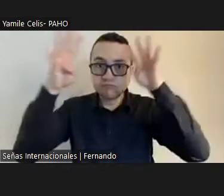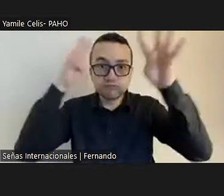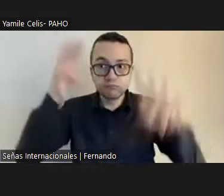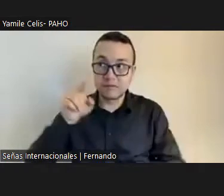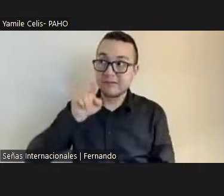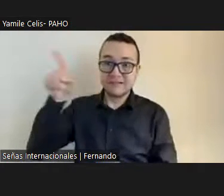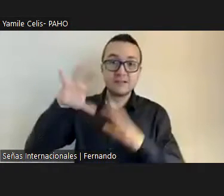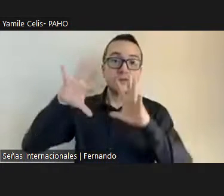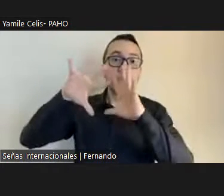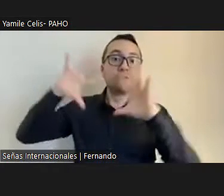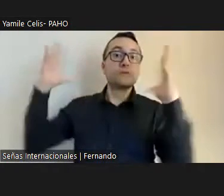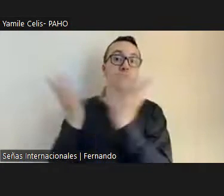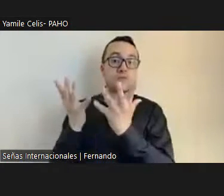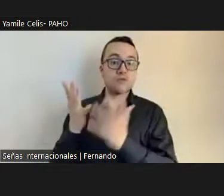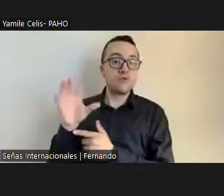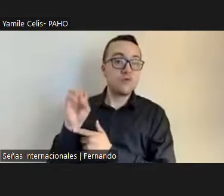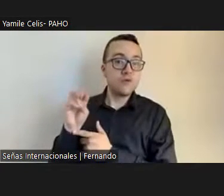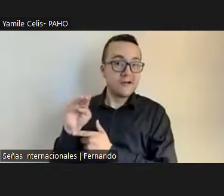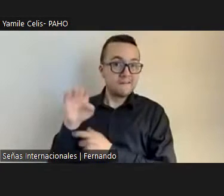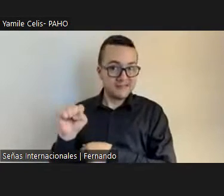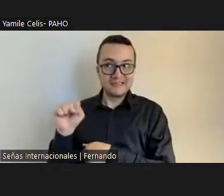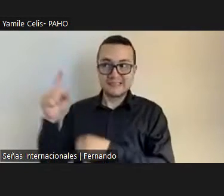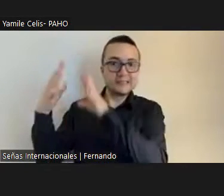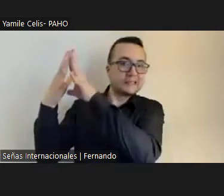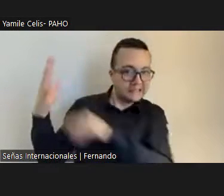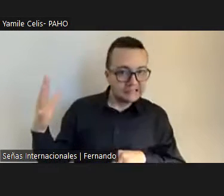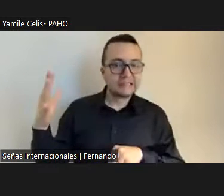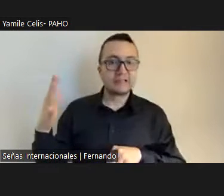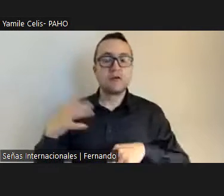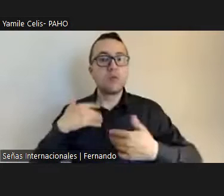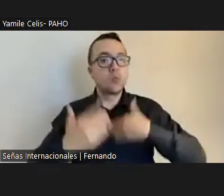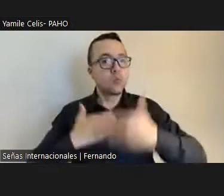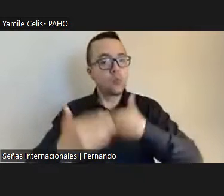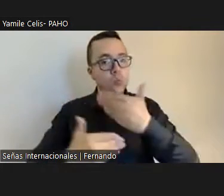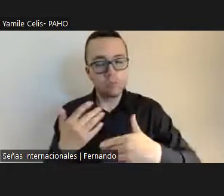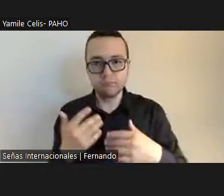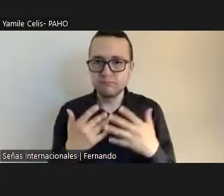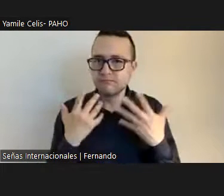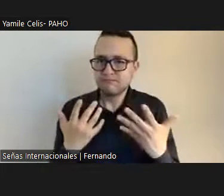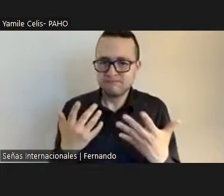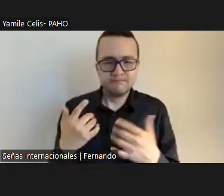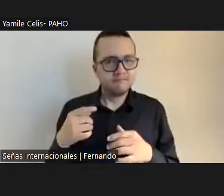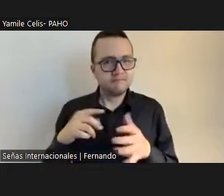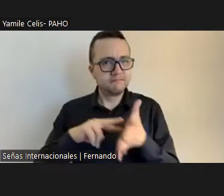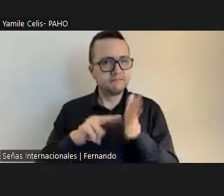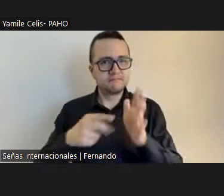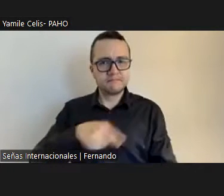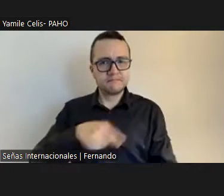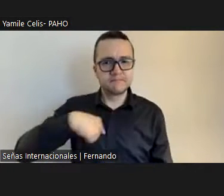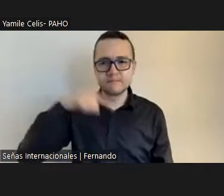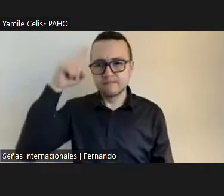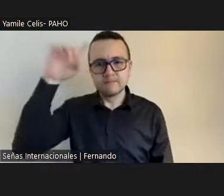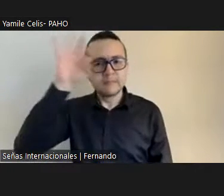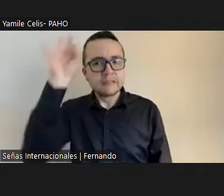world campaign Mundial from de la the Salud. World Health Y Organization, se trata de preguntarnos por which qué compartir intends to información, pose to